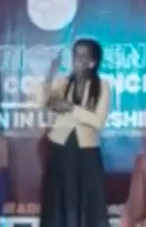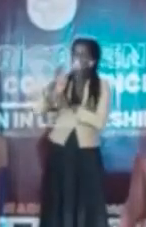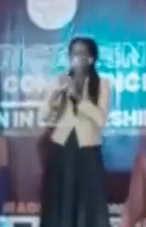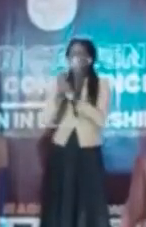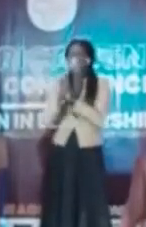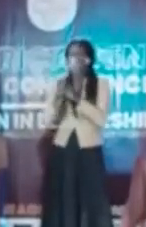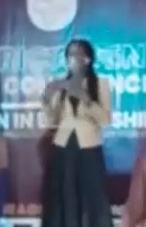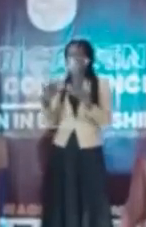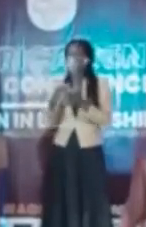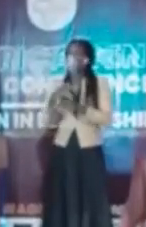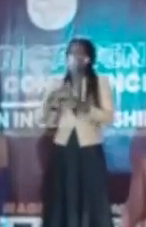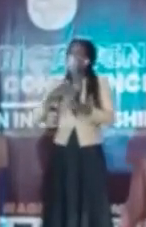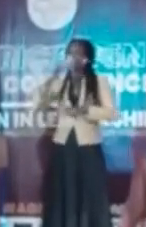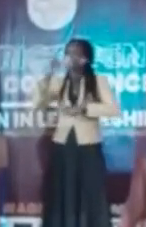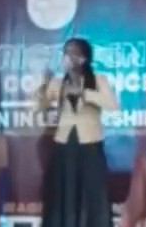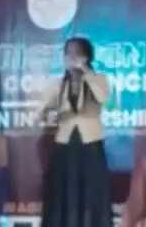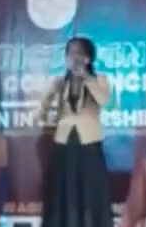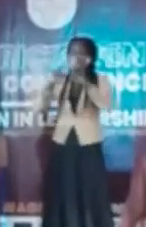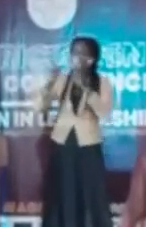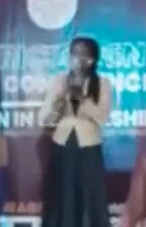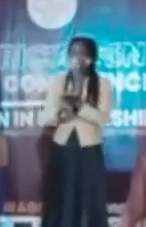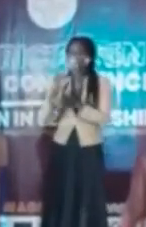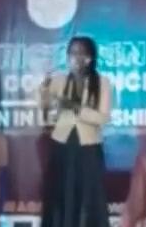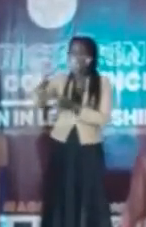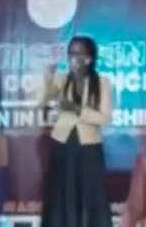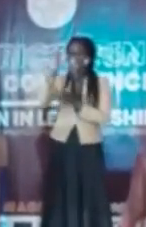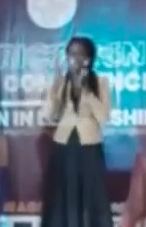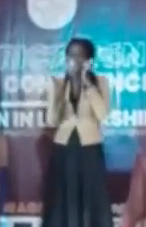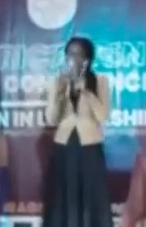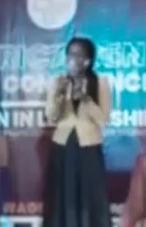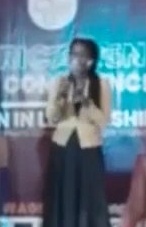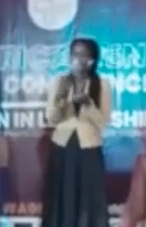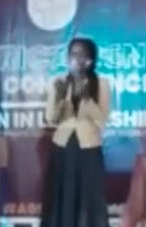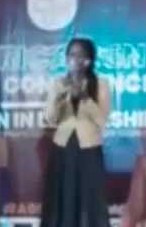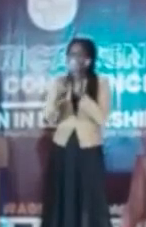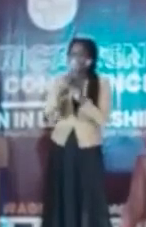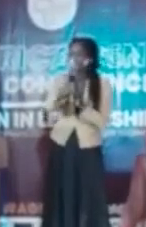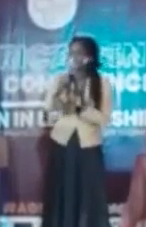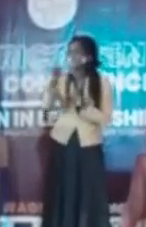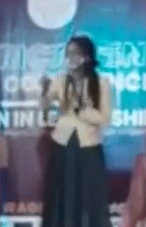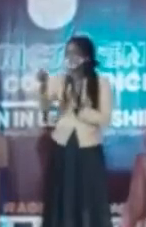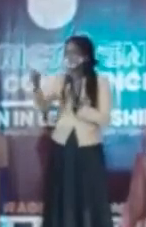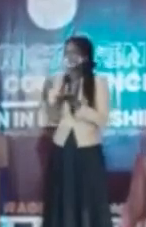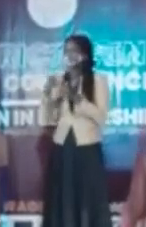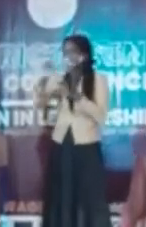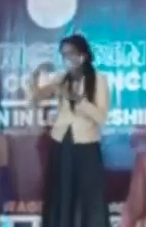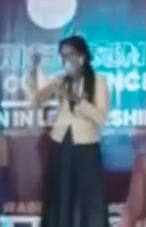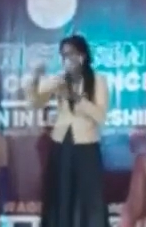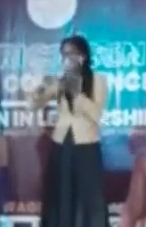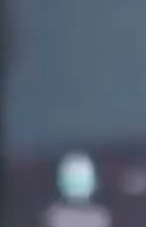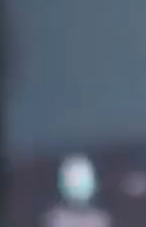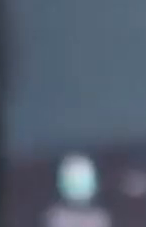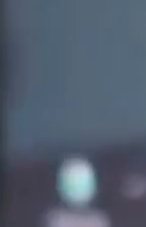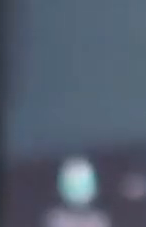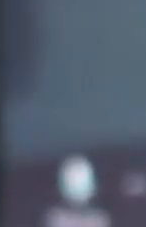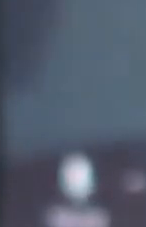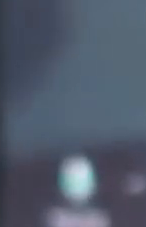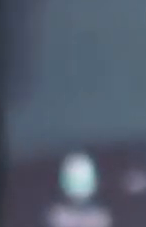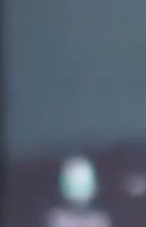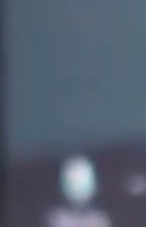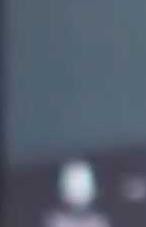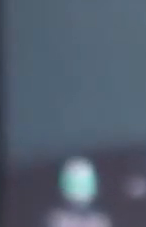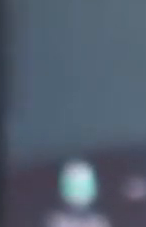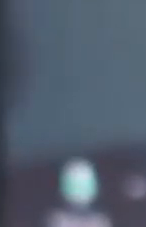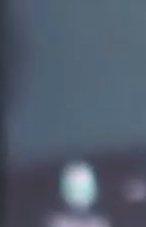other questions. We are identifying the gaps, and we are agreeing on recommendations to say this is what civil society must